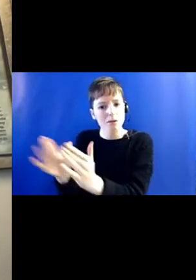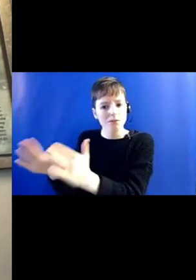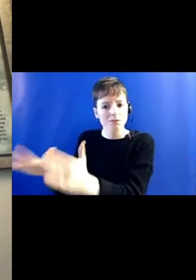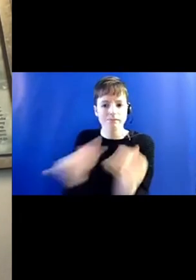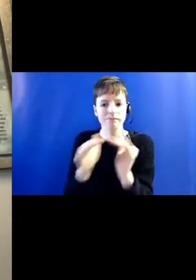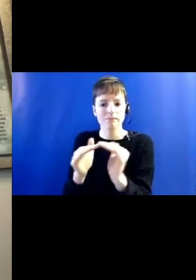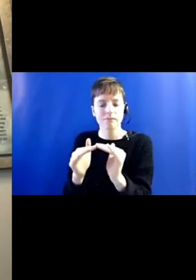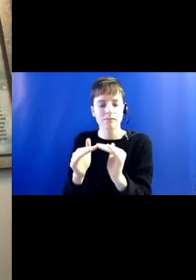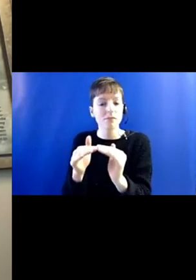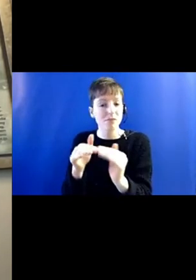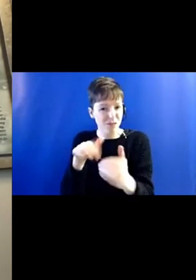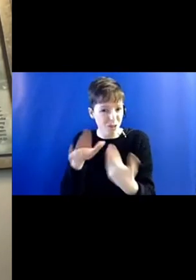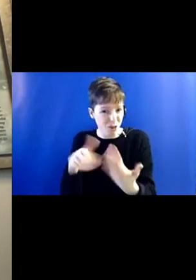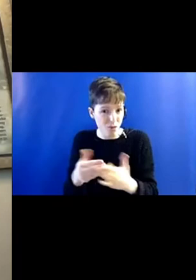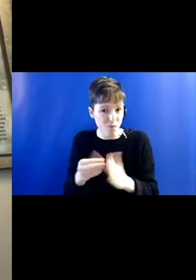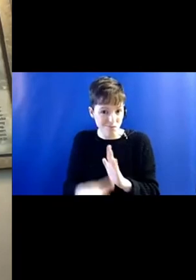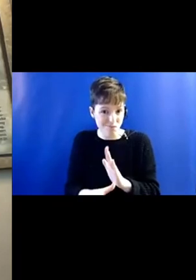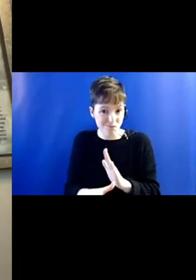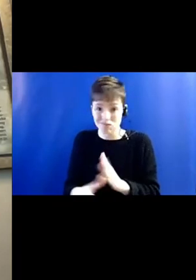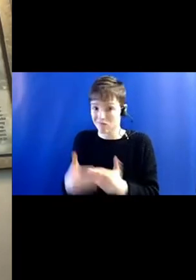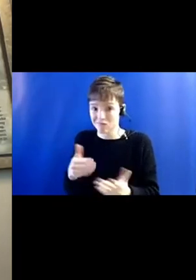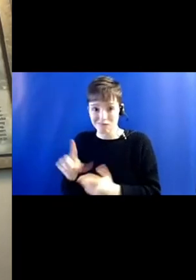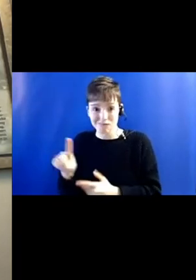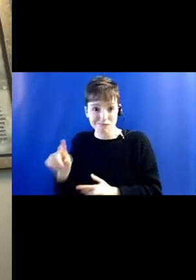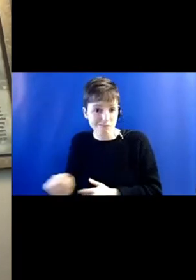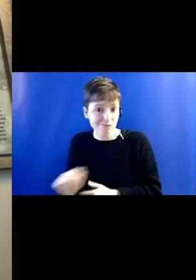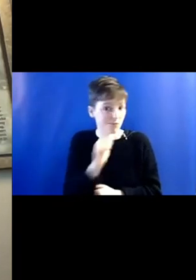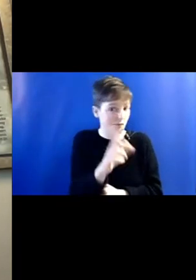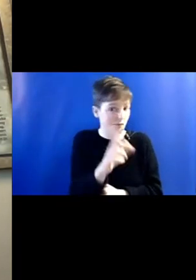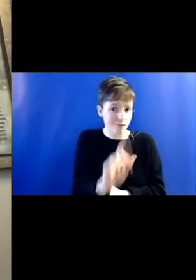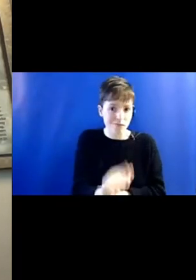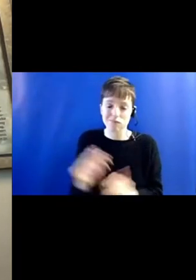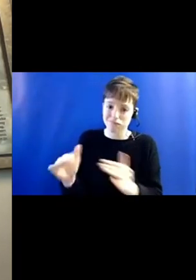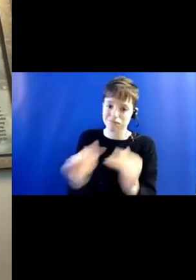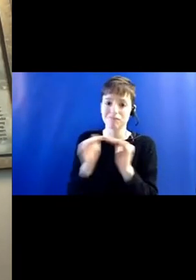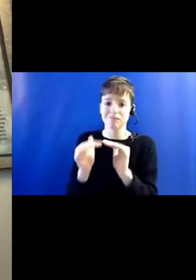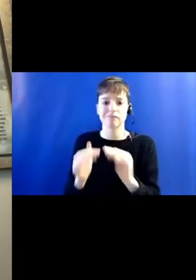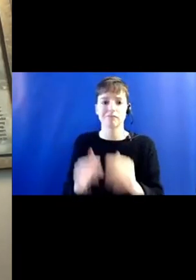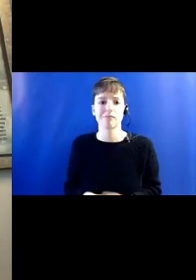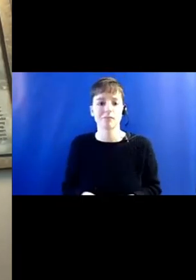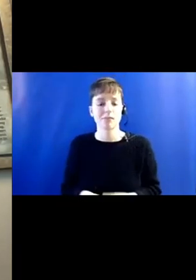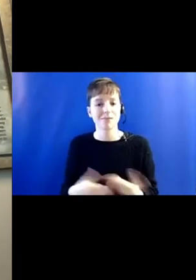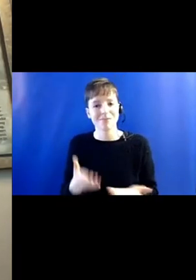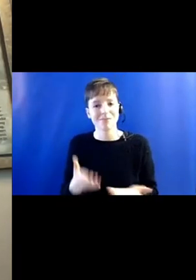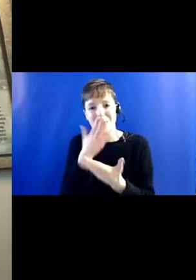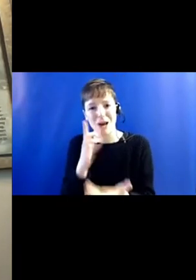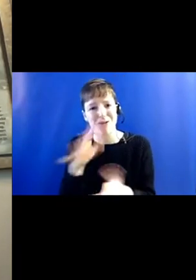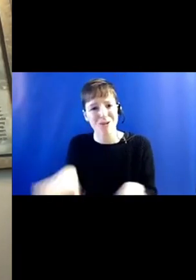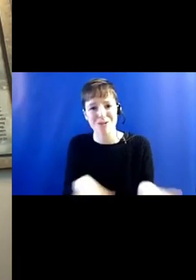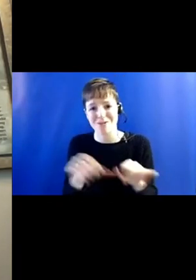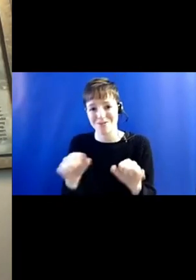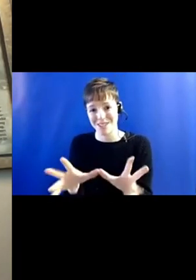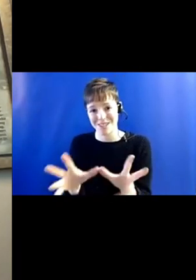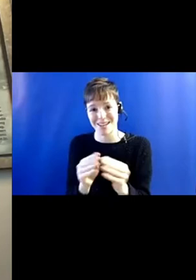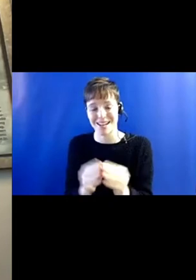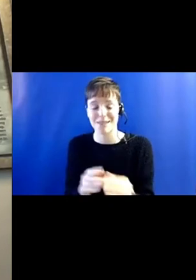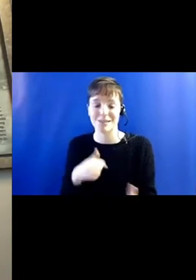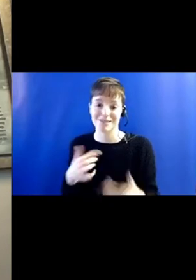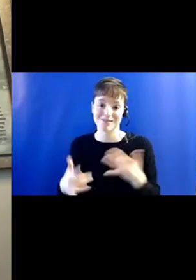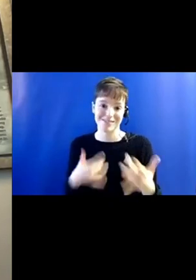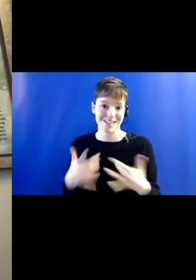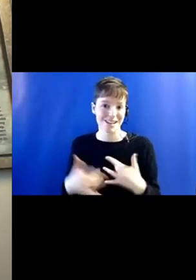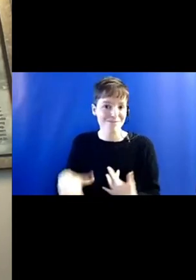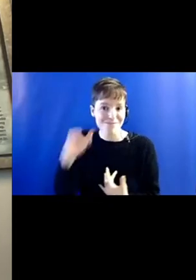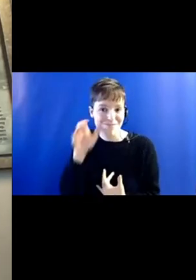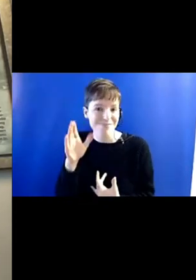and non-disabled. Thanks so much for having this lovely meeting, and I can't wait to listen to our other